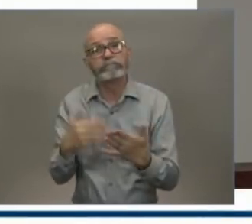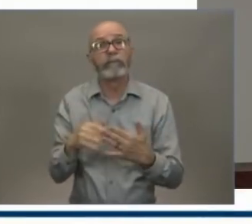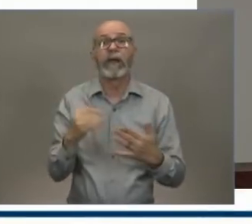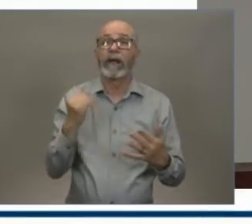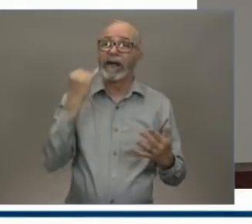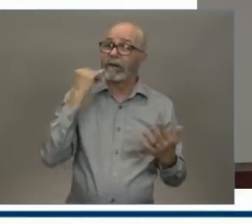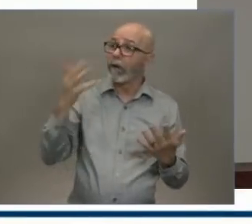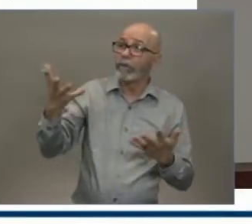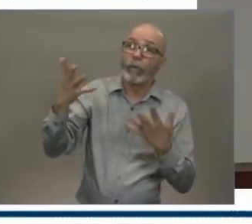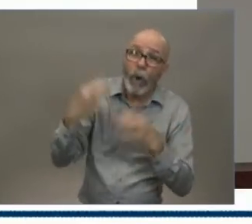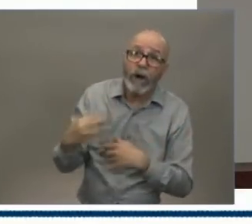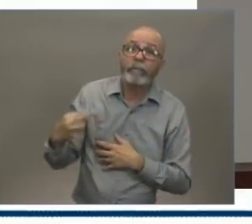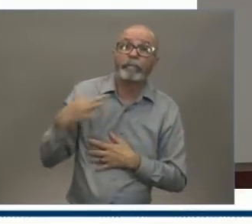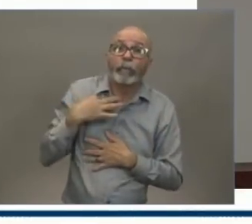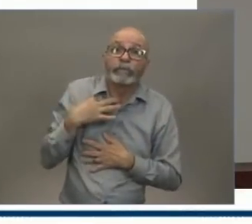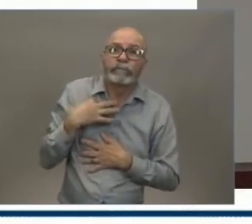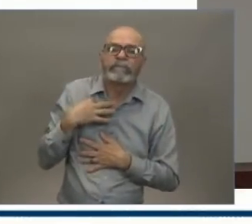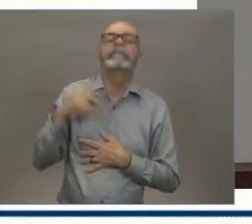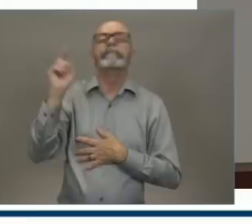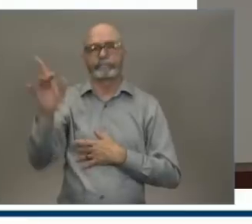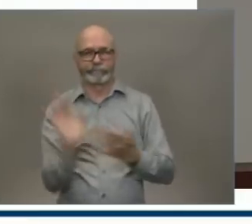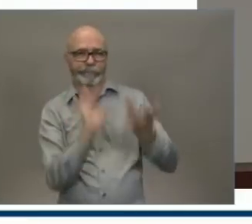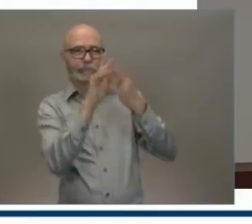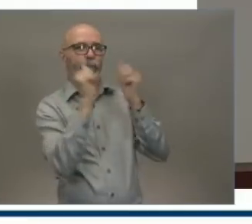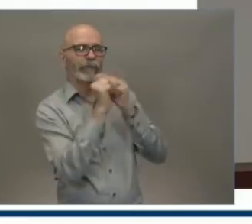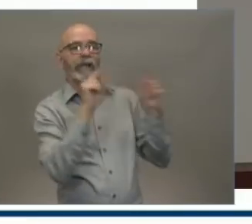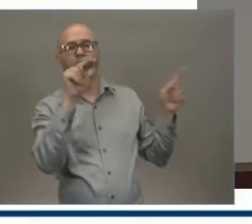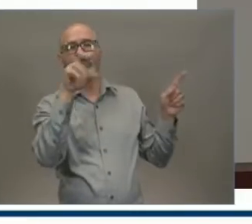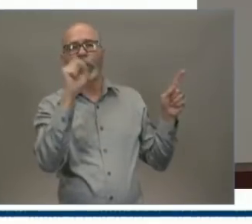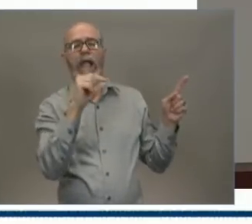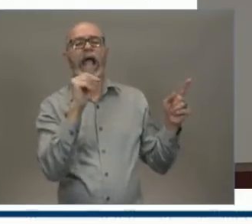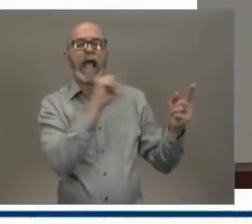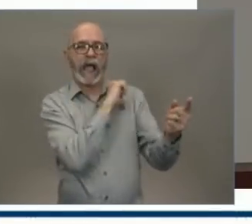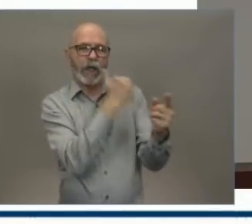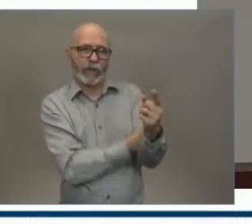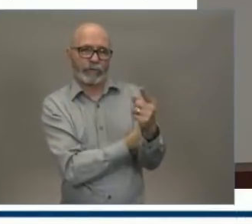the Nova Scotia Health Authority website again and look under